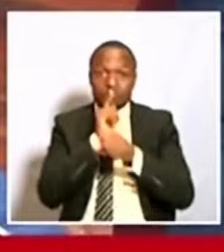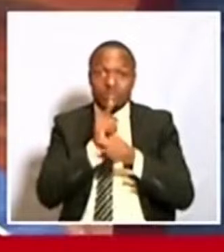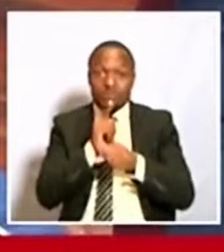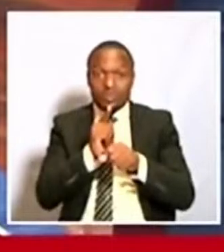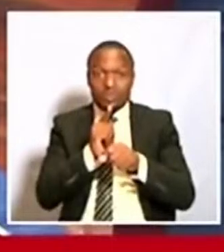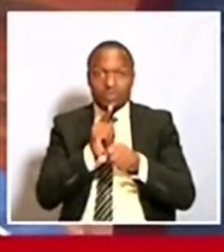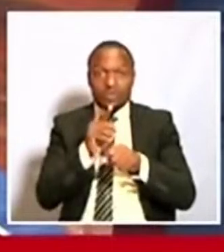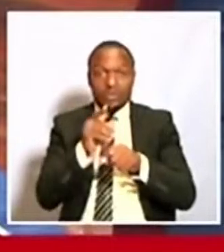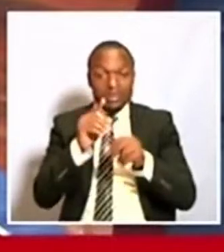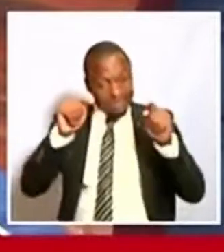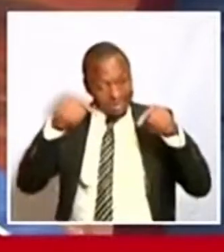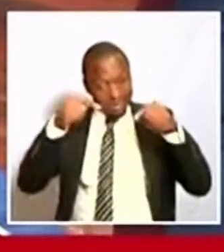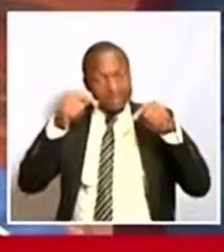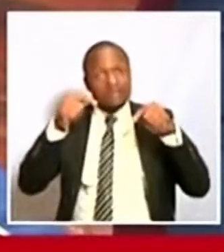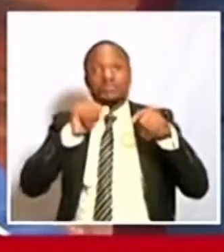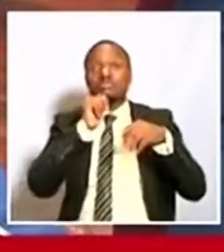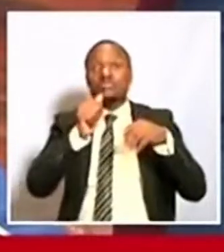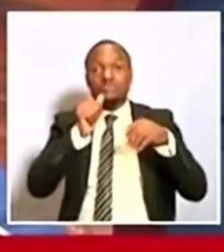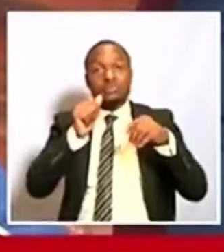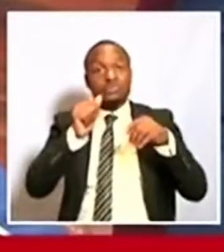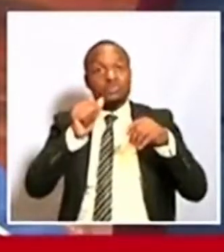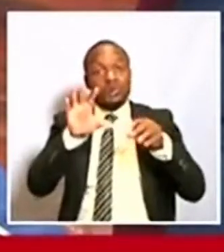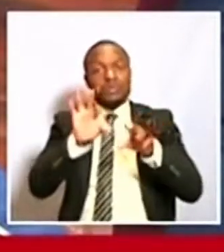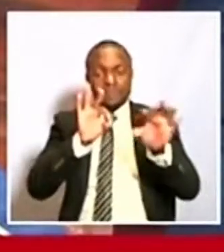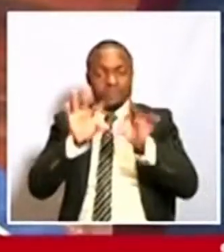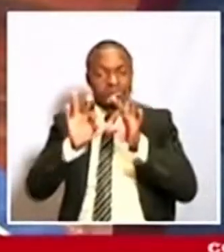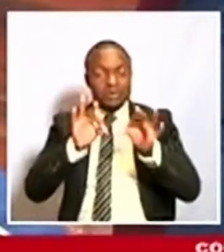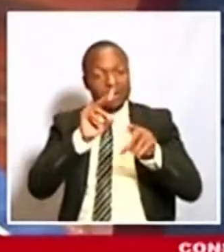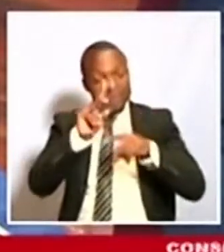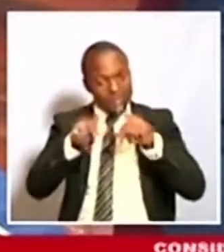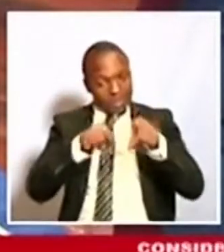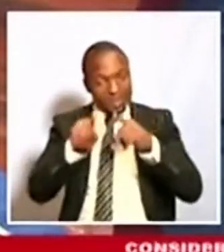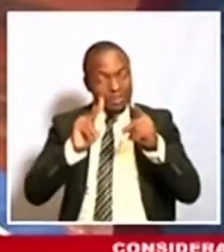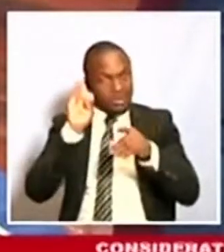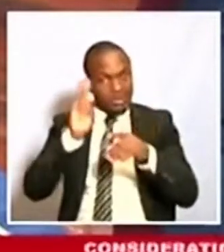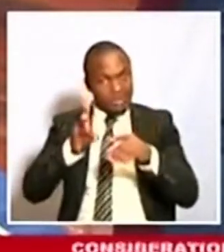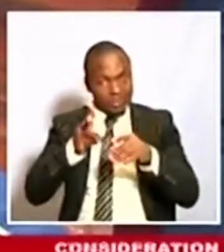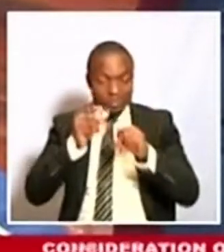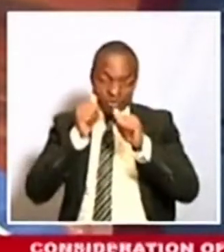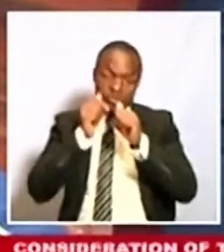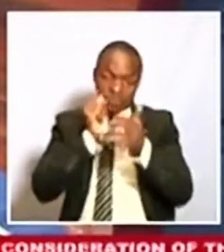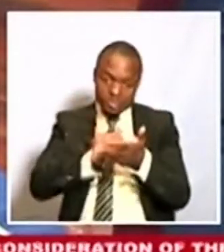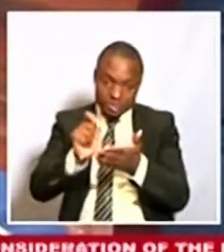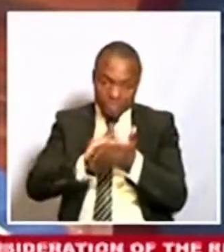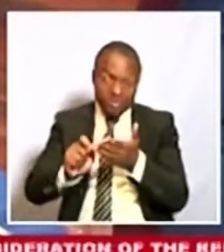unsuccessful applicants are communicated to in writing as prescribed by the guidelines.